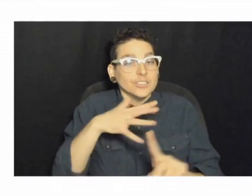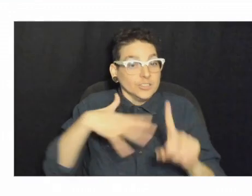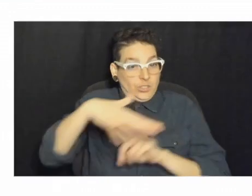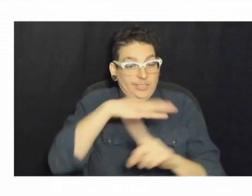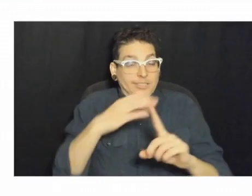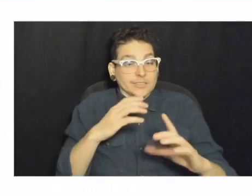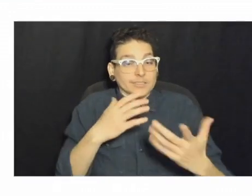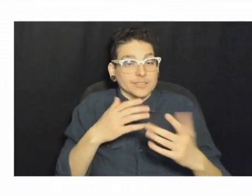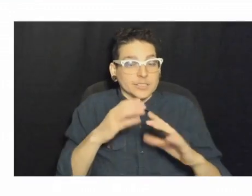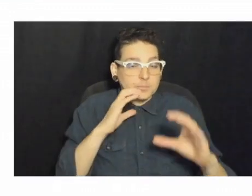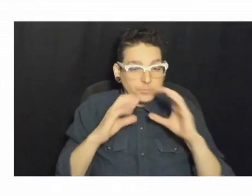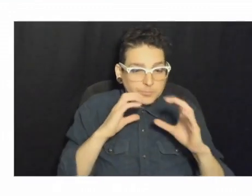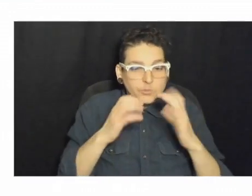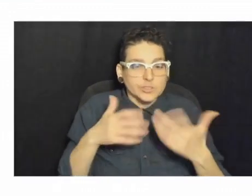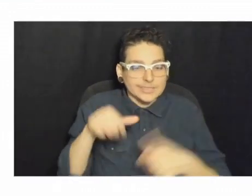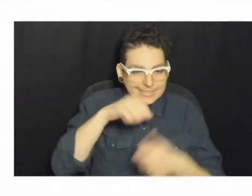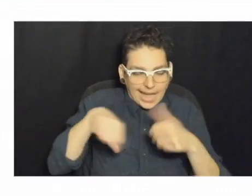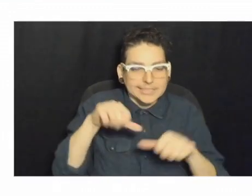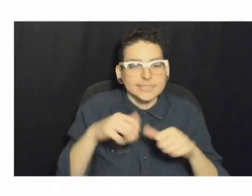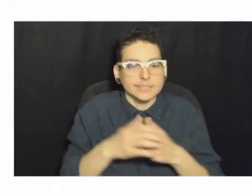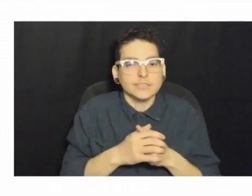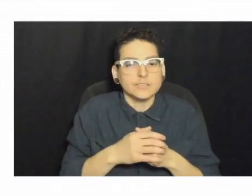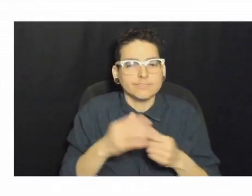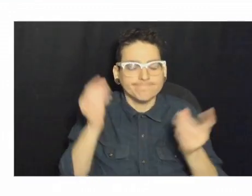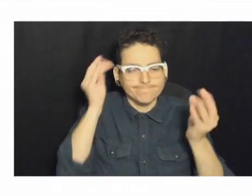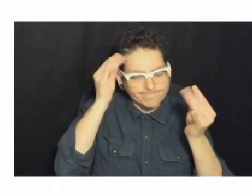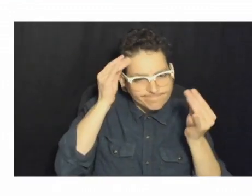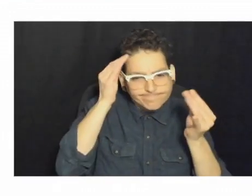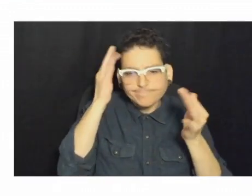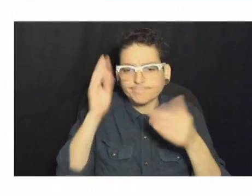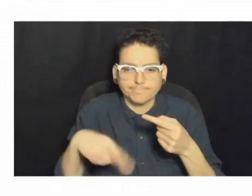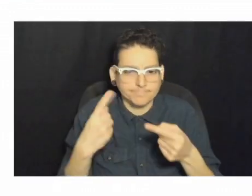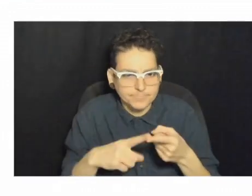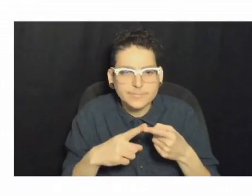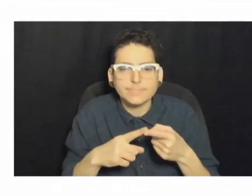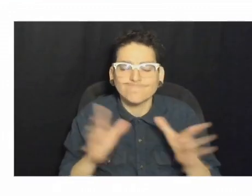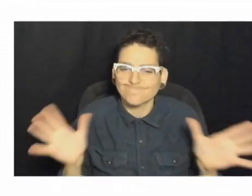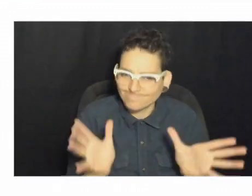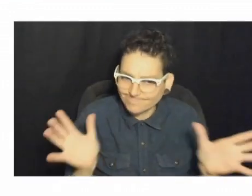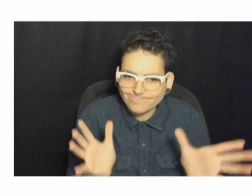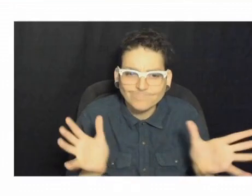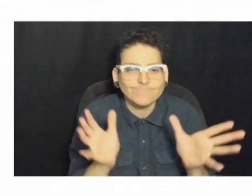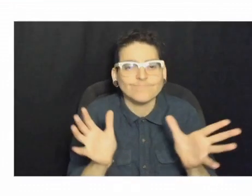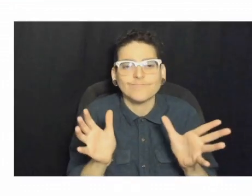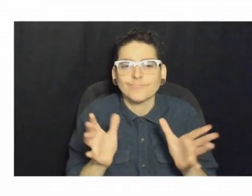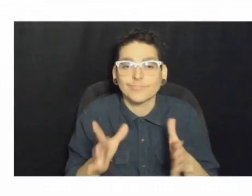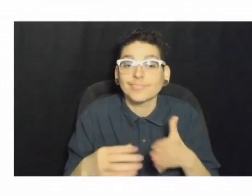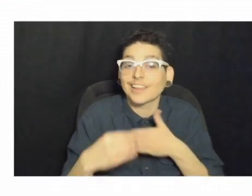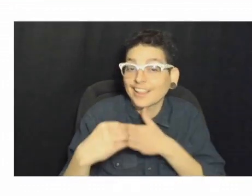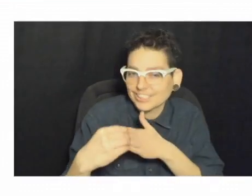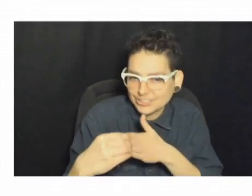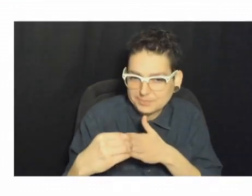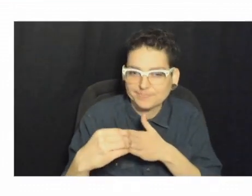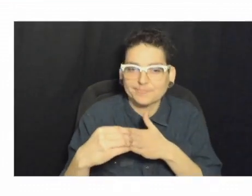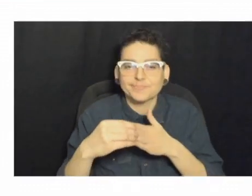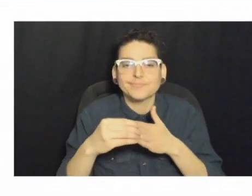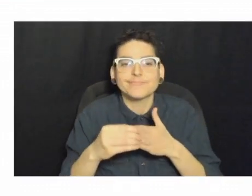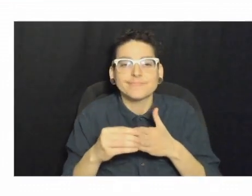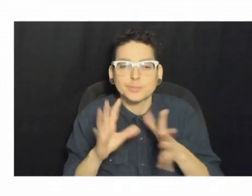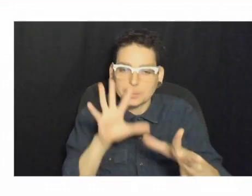thinking about encouraging leadership to participate in public health communications and what that's going to